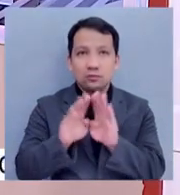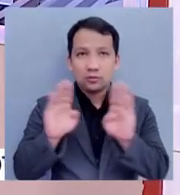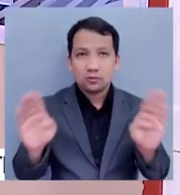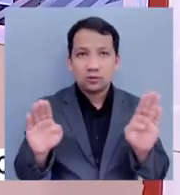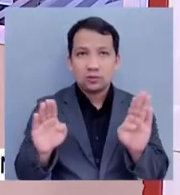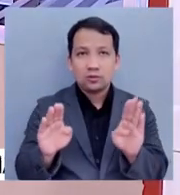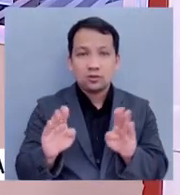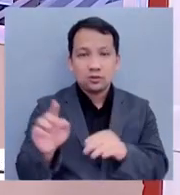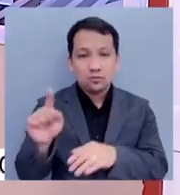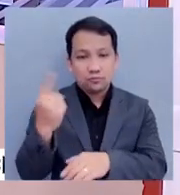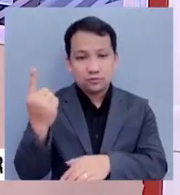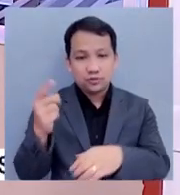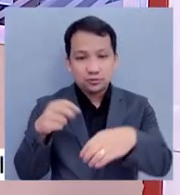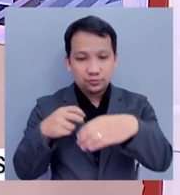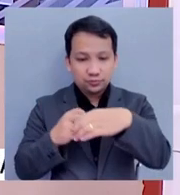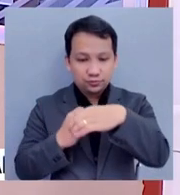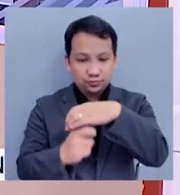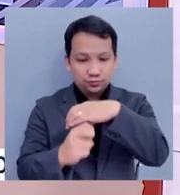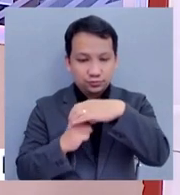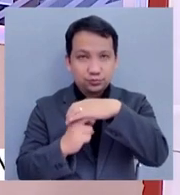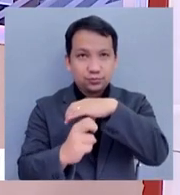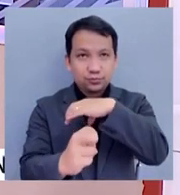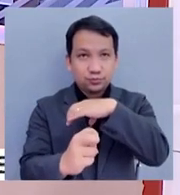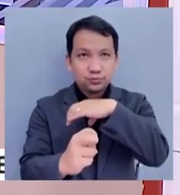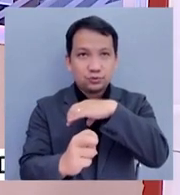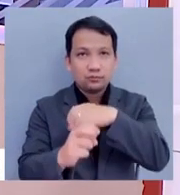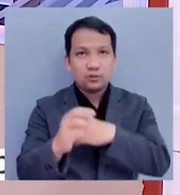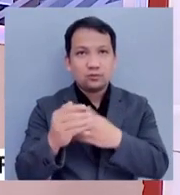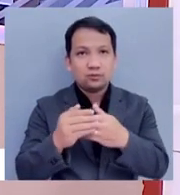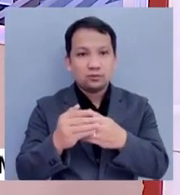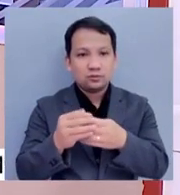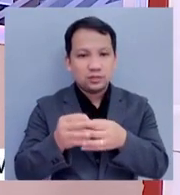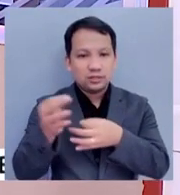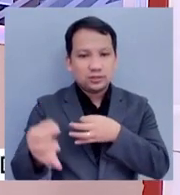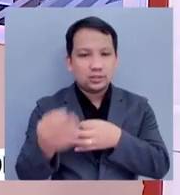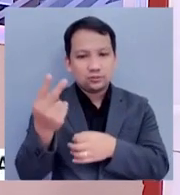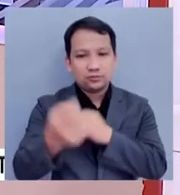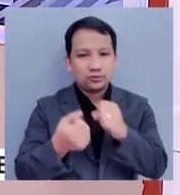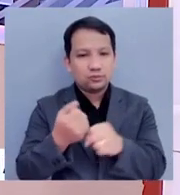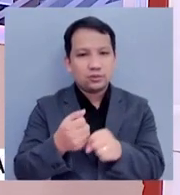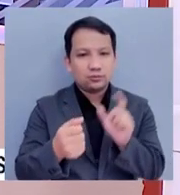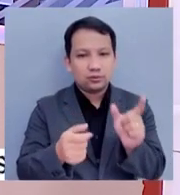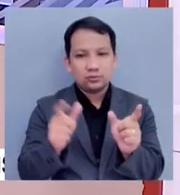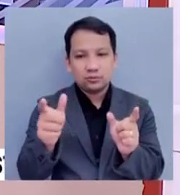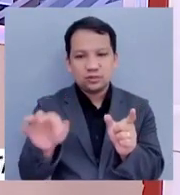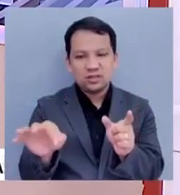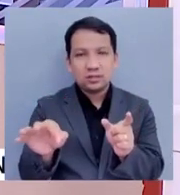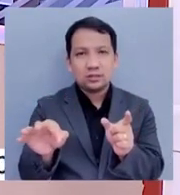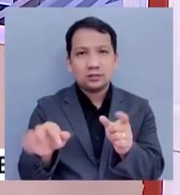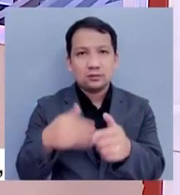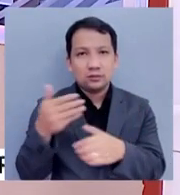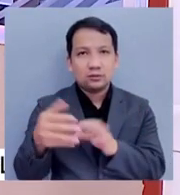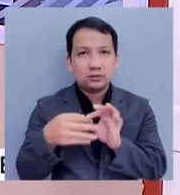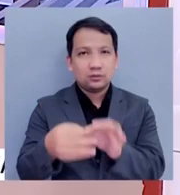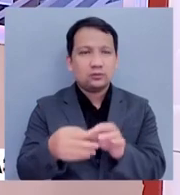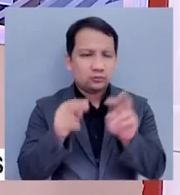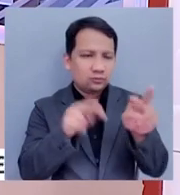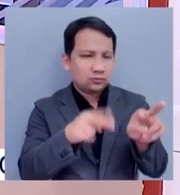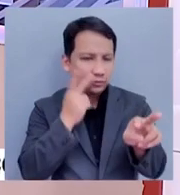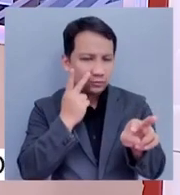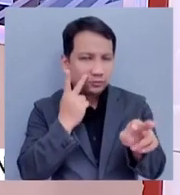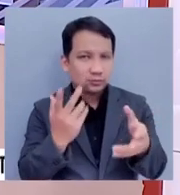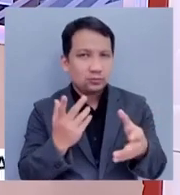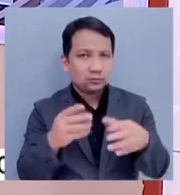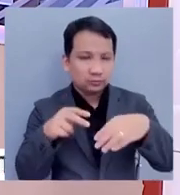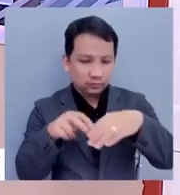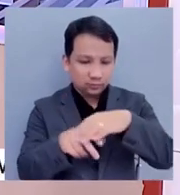Manila's first subway pushed back by 2 years to year 2029. Jackie Manabat gives us a look at the subway